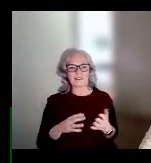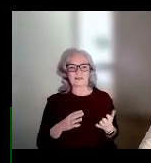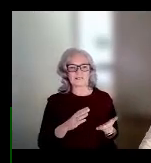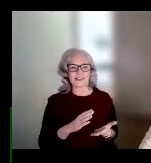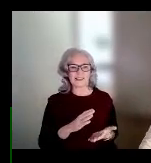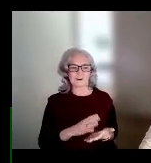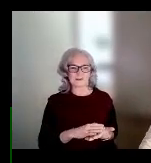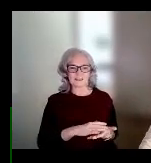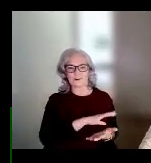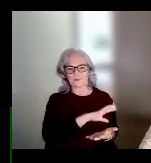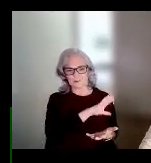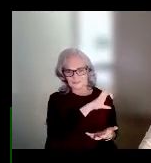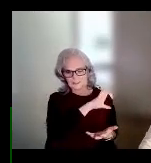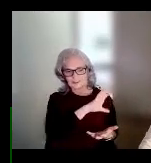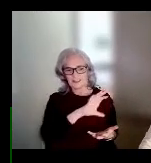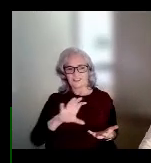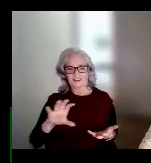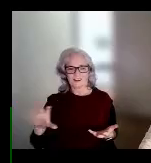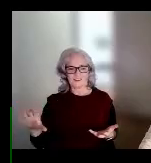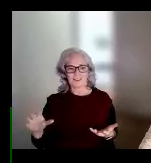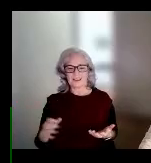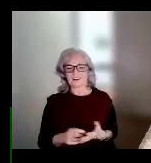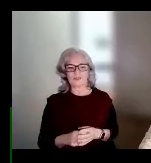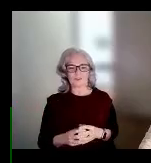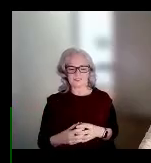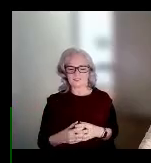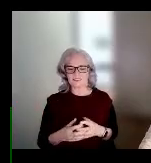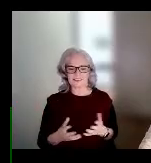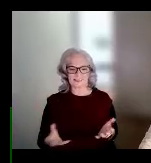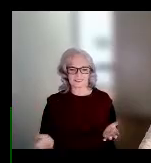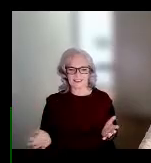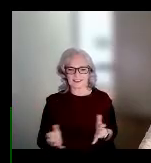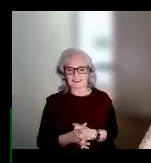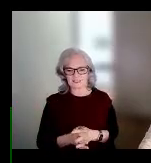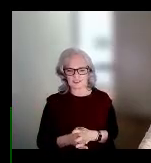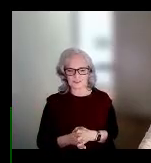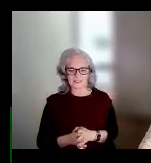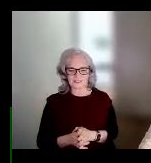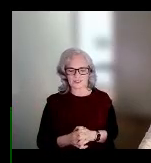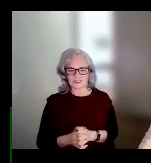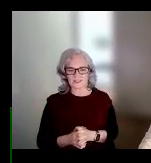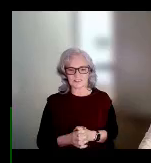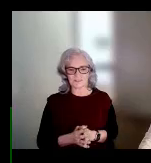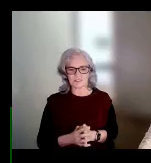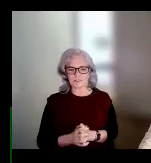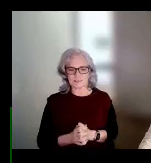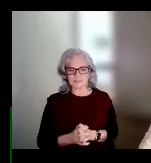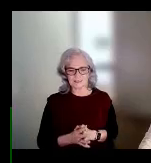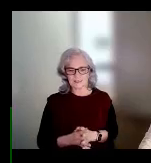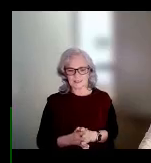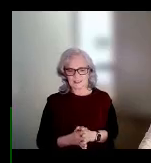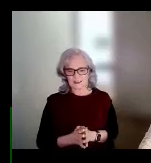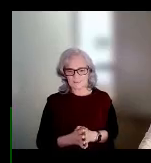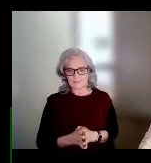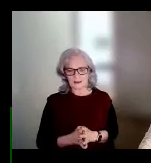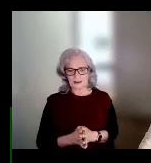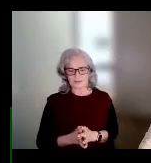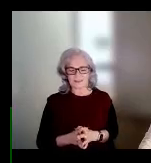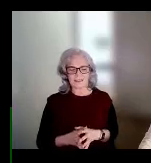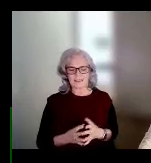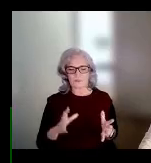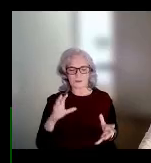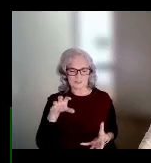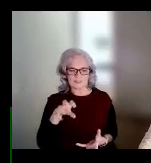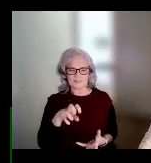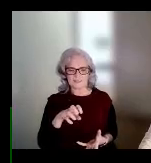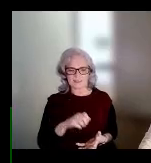and that there is equity across the country and across state jurisdictions, which is always a big